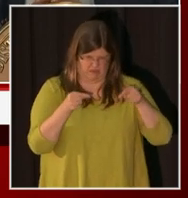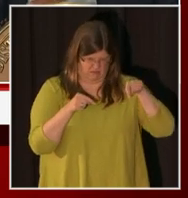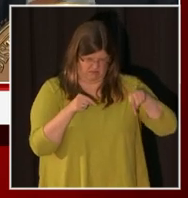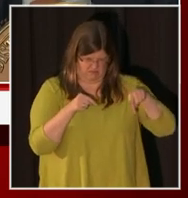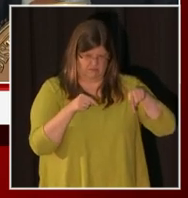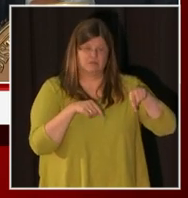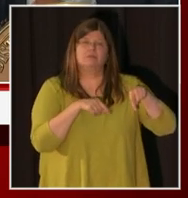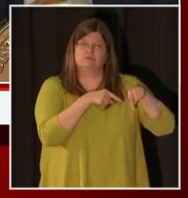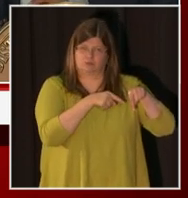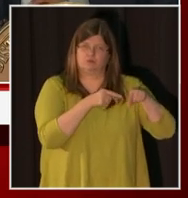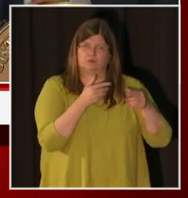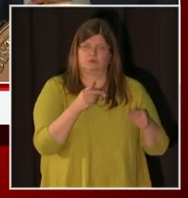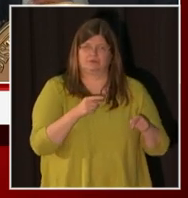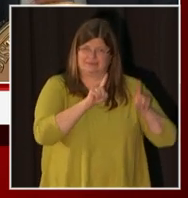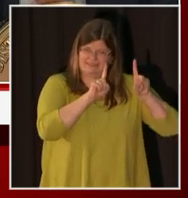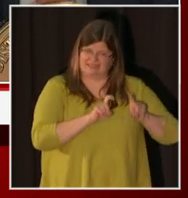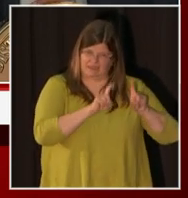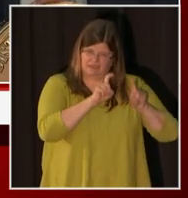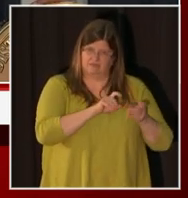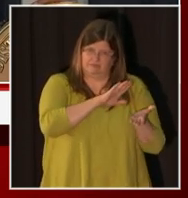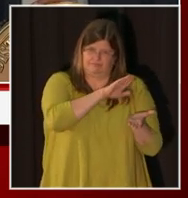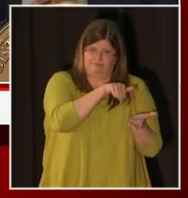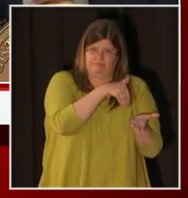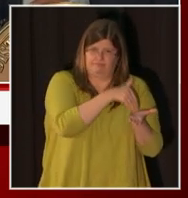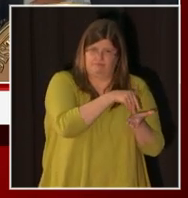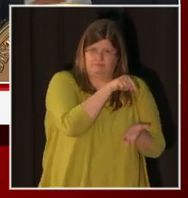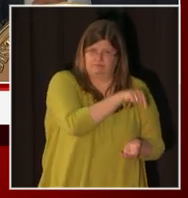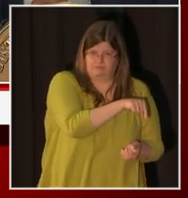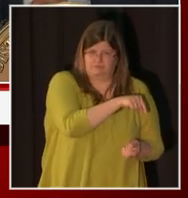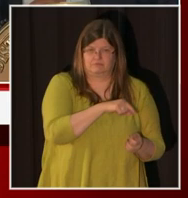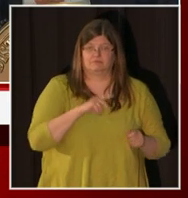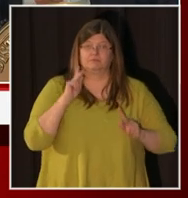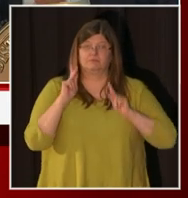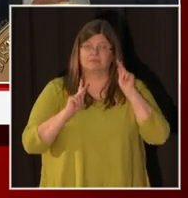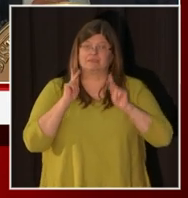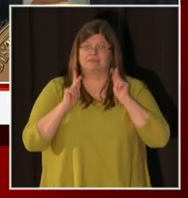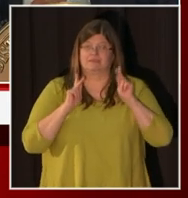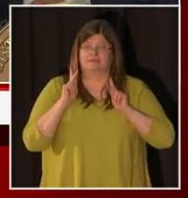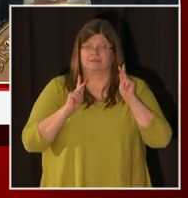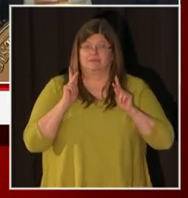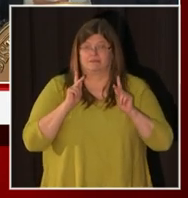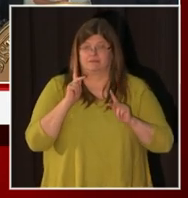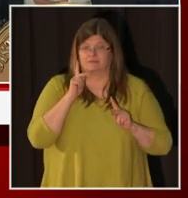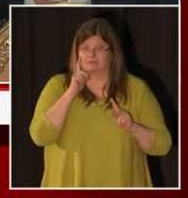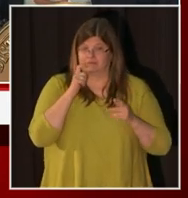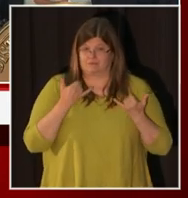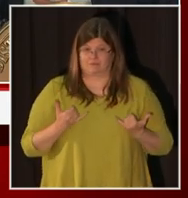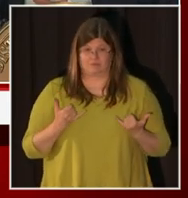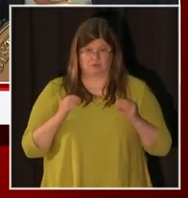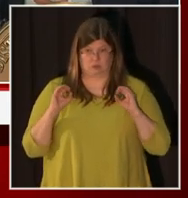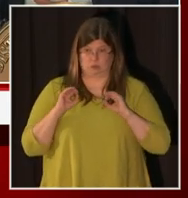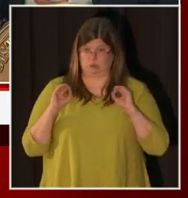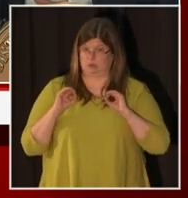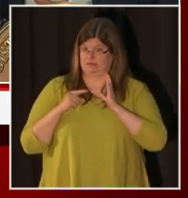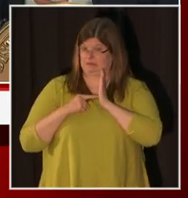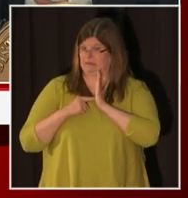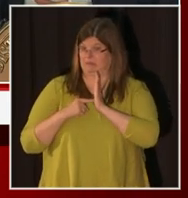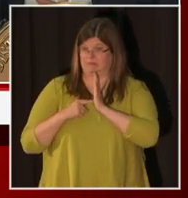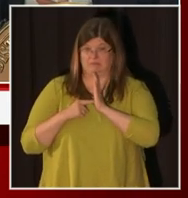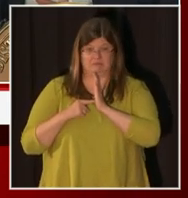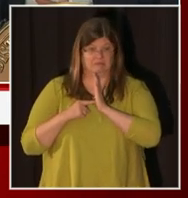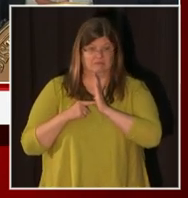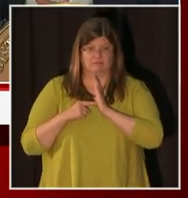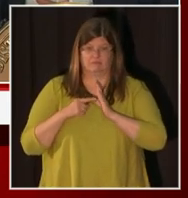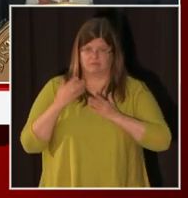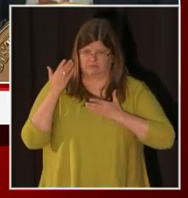some of our congregate settings is expanding our testing capacity in the district.